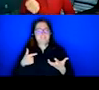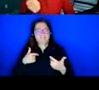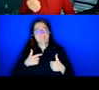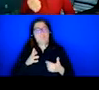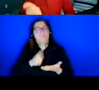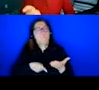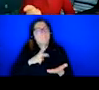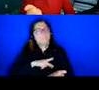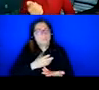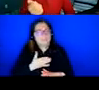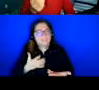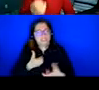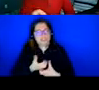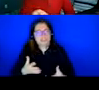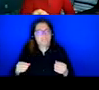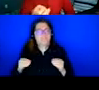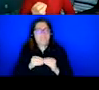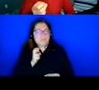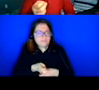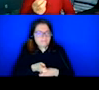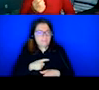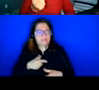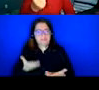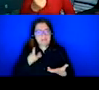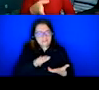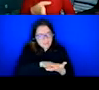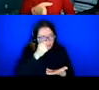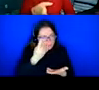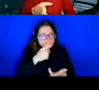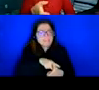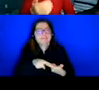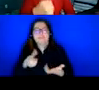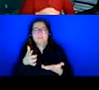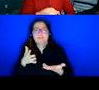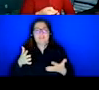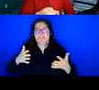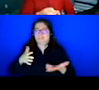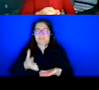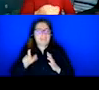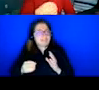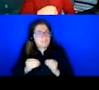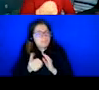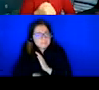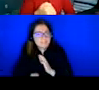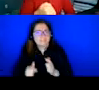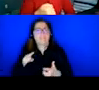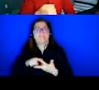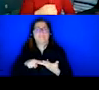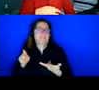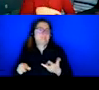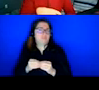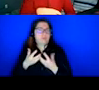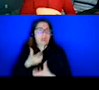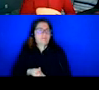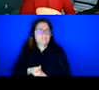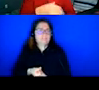well. So do you need more knowledge in this area? Do you need more skills? Do you need more confidence? That's a legit thing to think about as